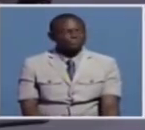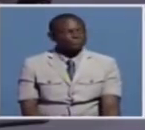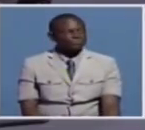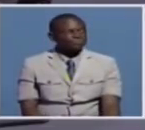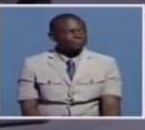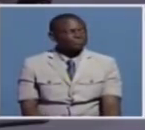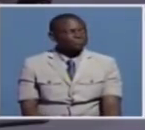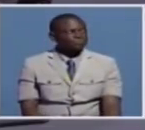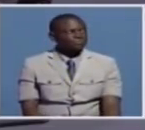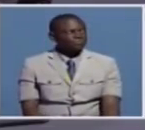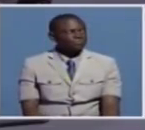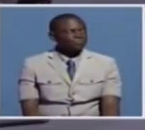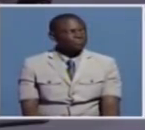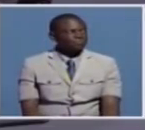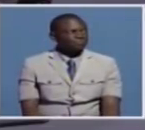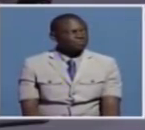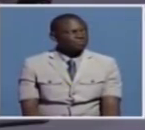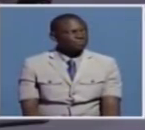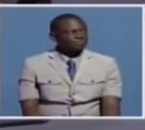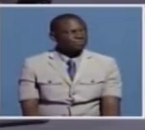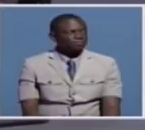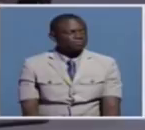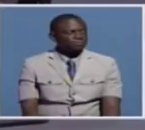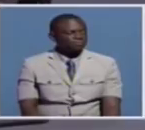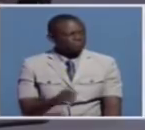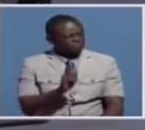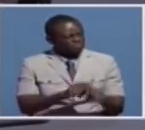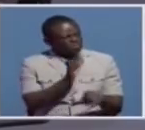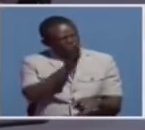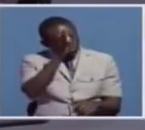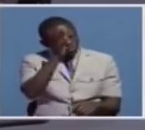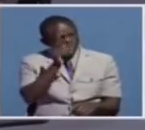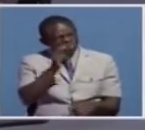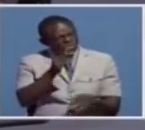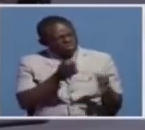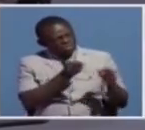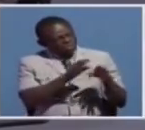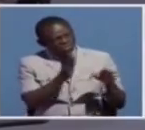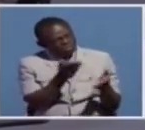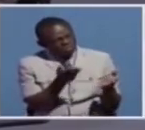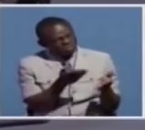That was sad. And he never shared. You wouldn't have shared with you anyway. No.